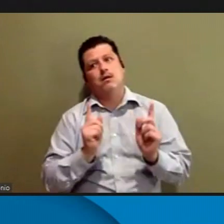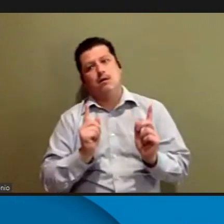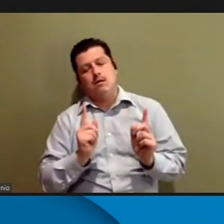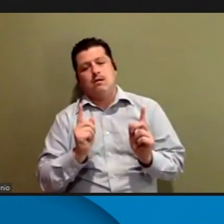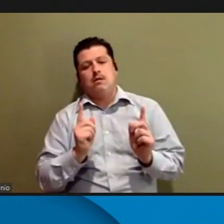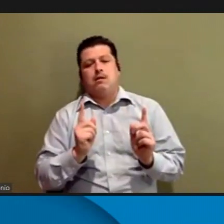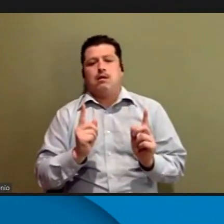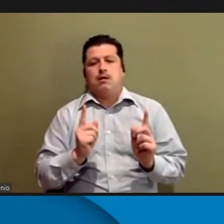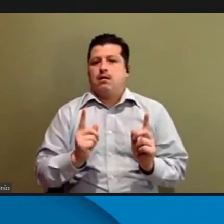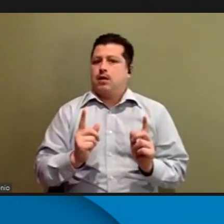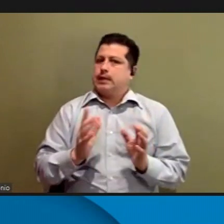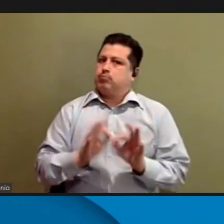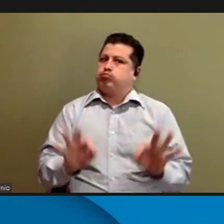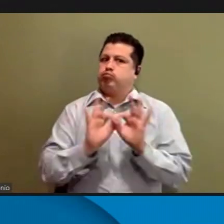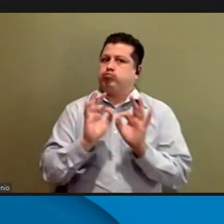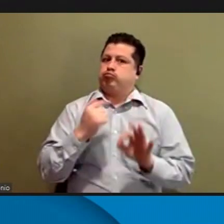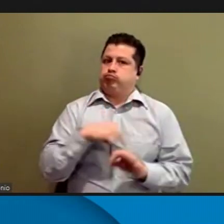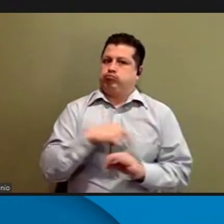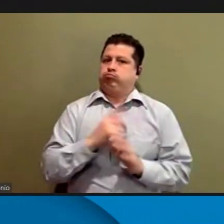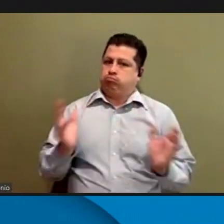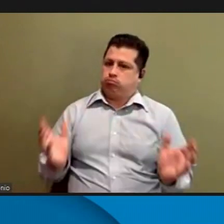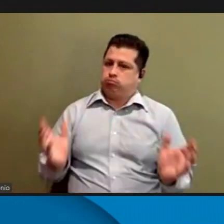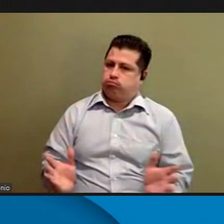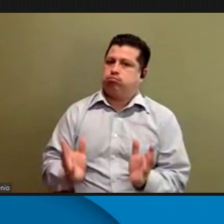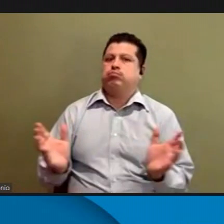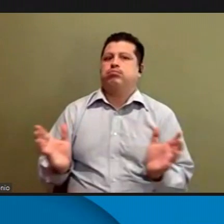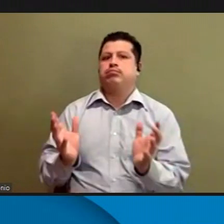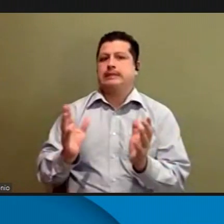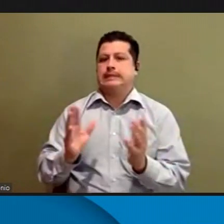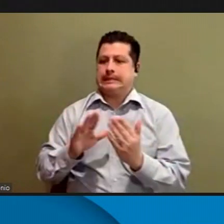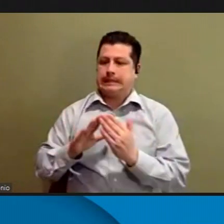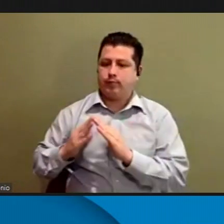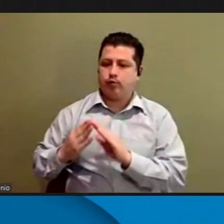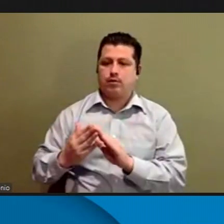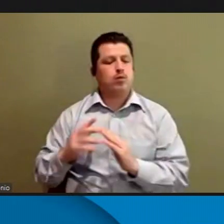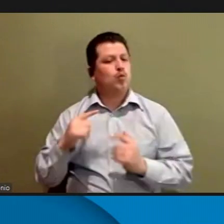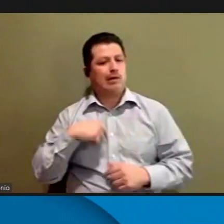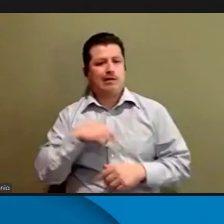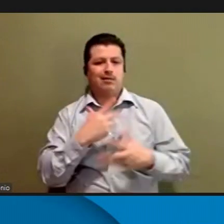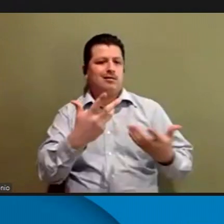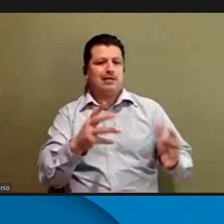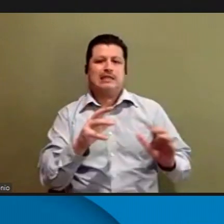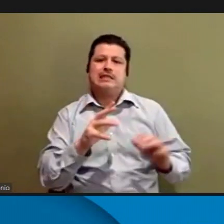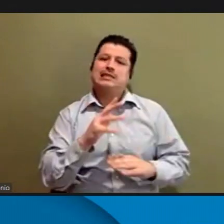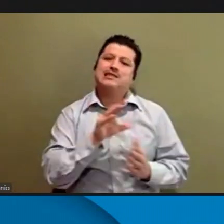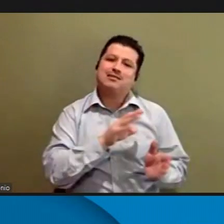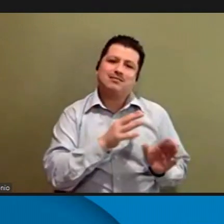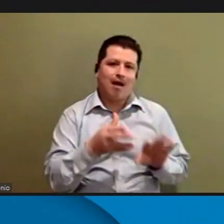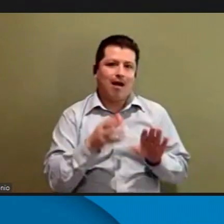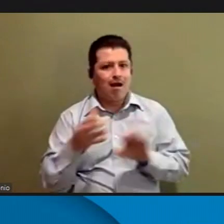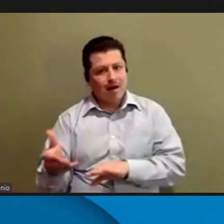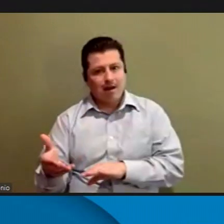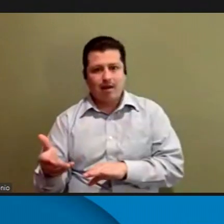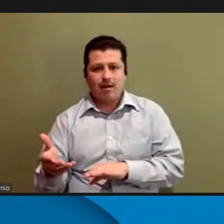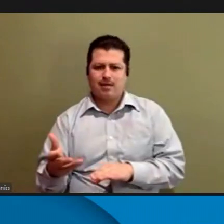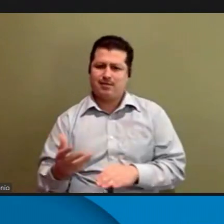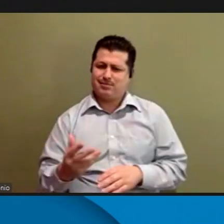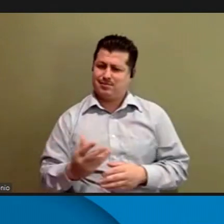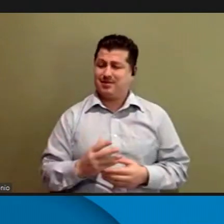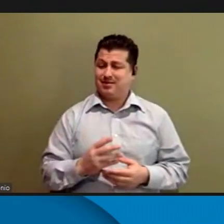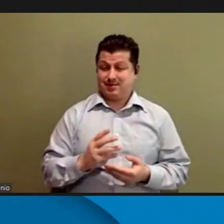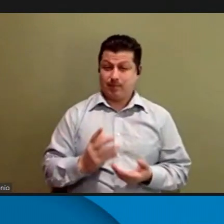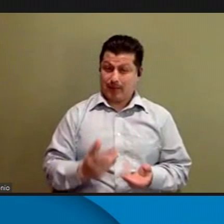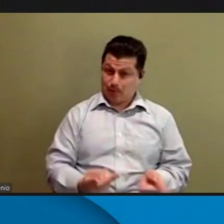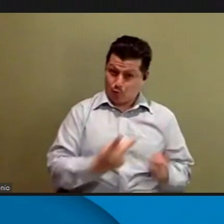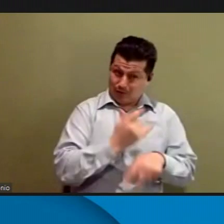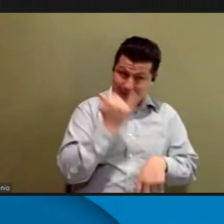our communities. Clearly, we're dying without it. It couldn't be much worse if we got it, right? Because there are a number of people who